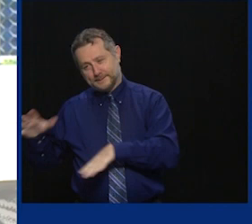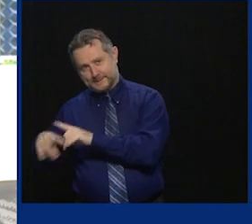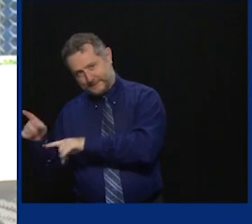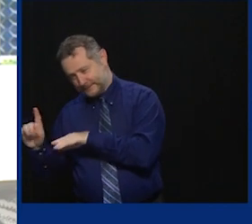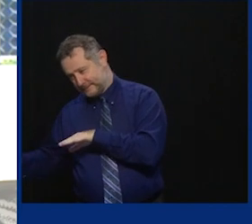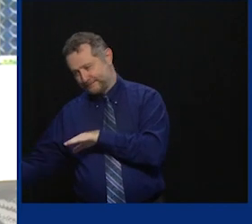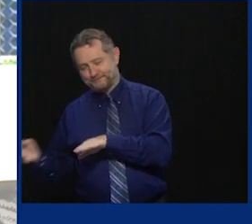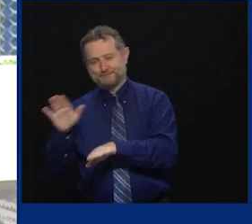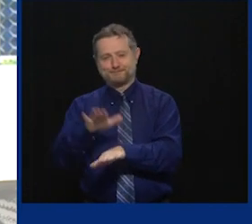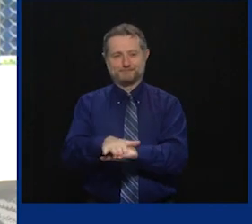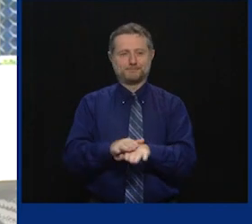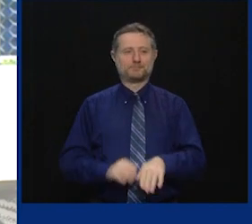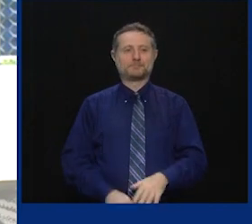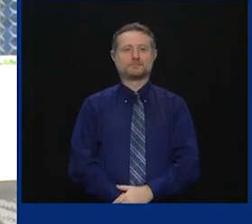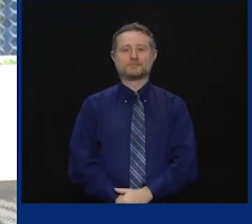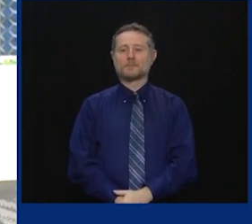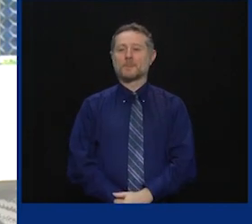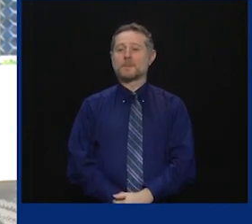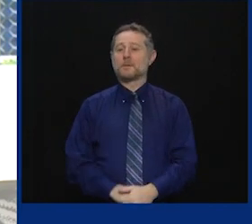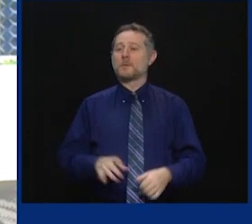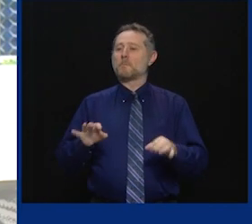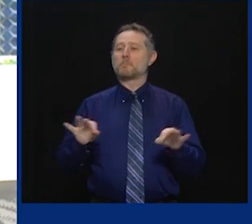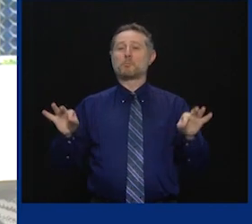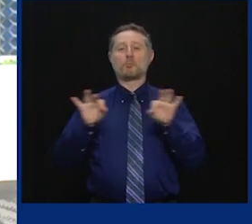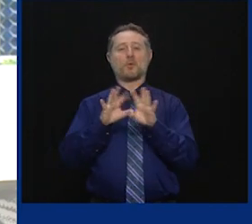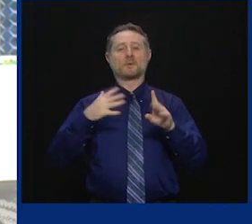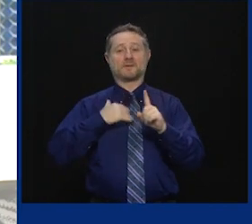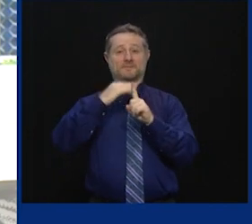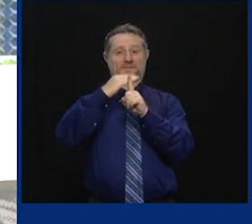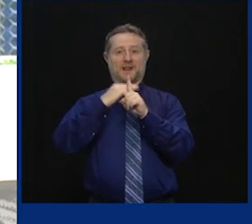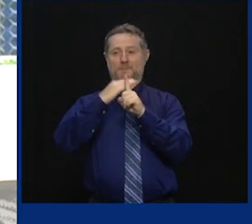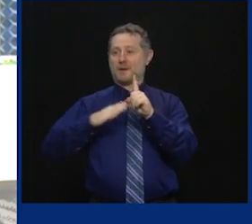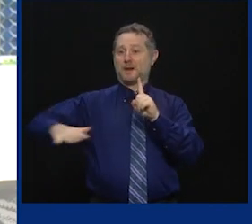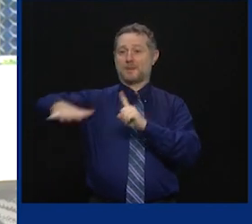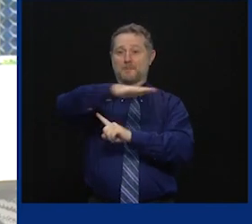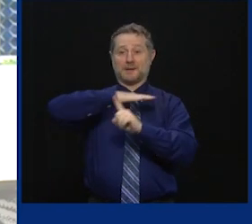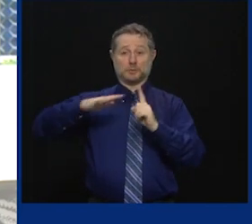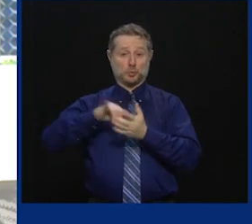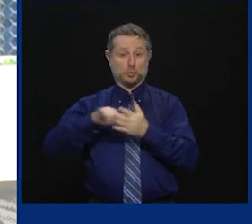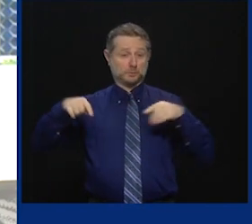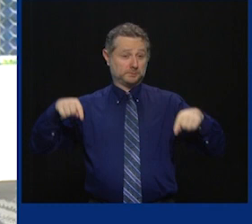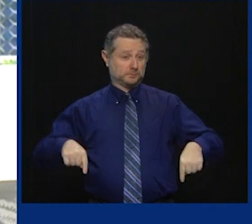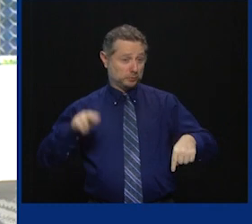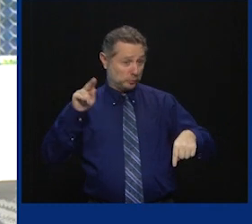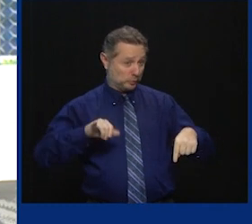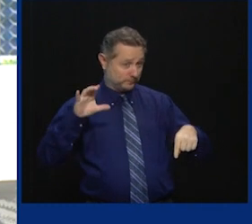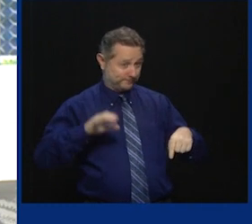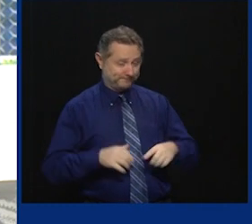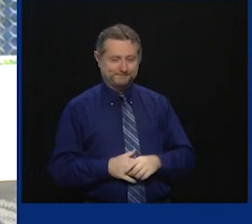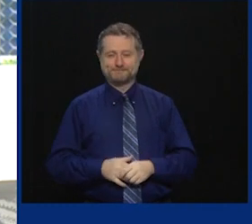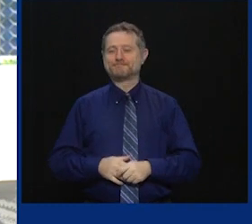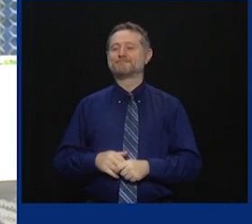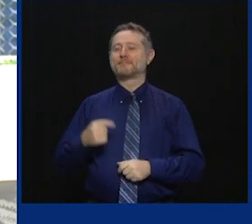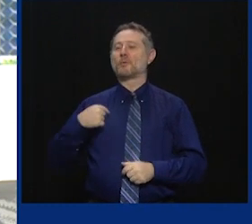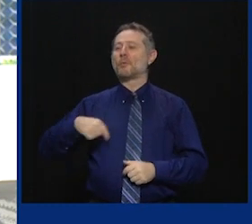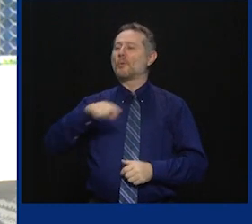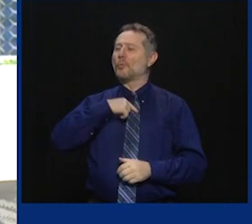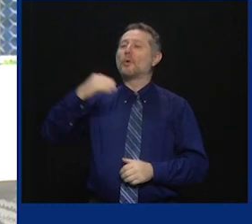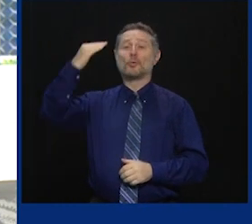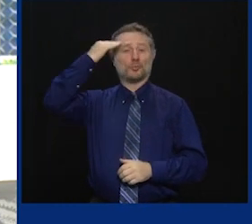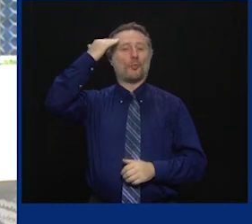So it's appropriate to do Climate Week here in New York City. We are no stranger to climate change in New